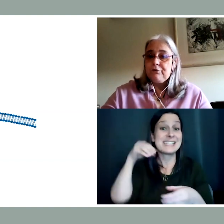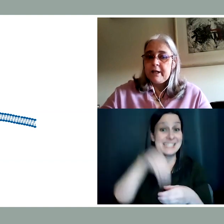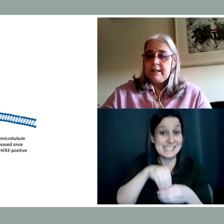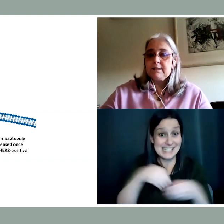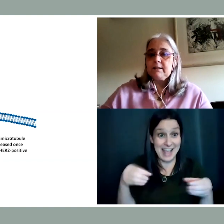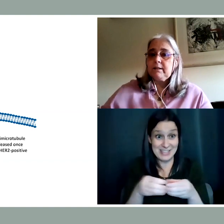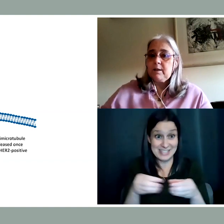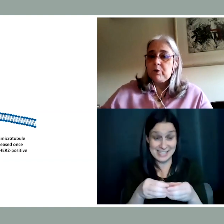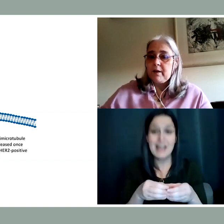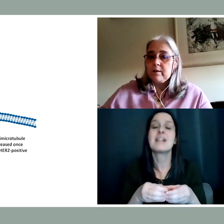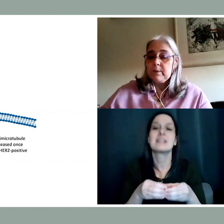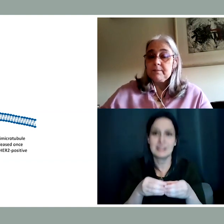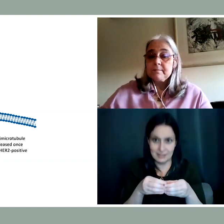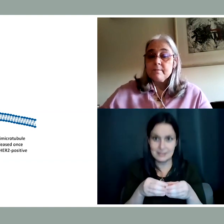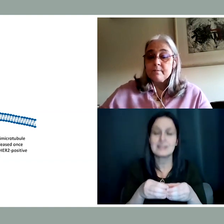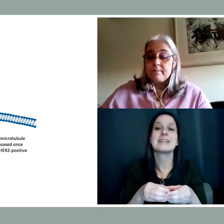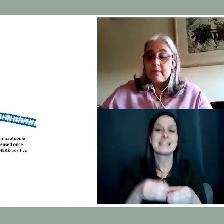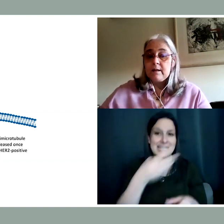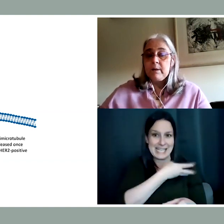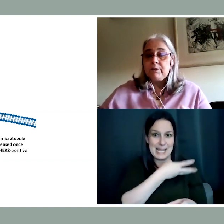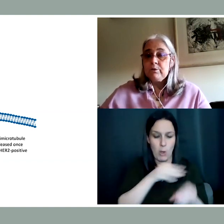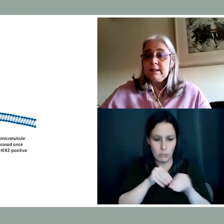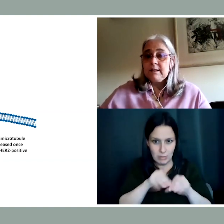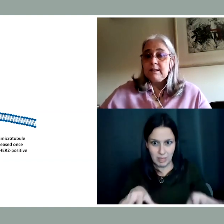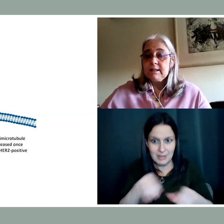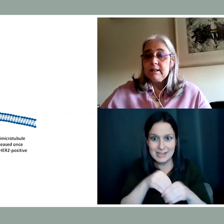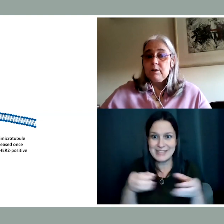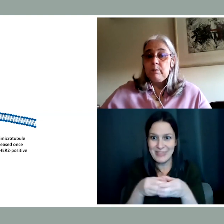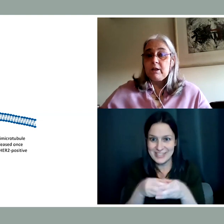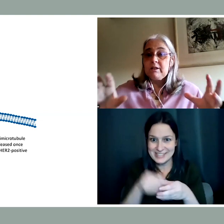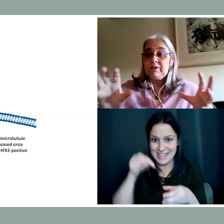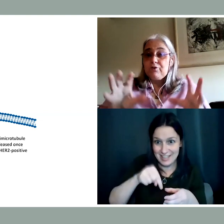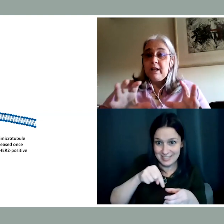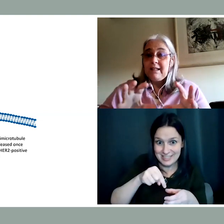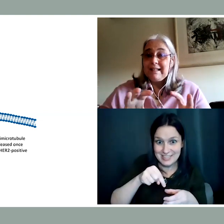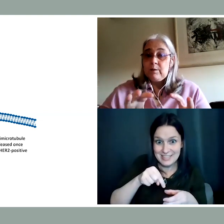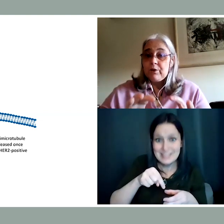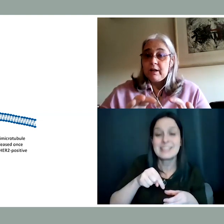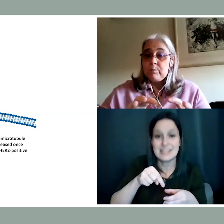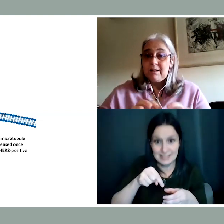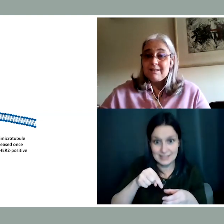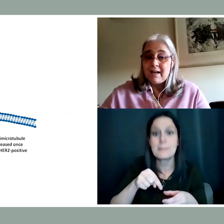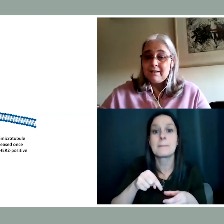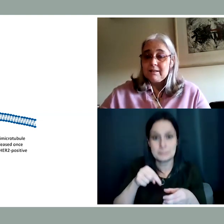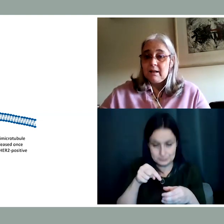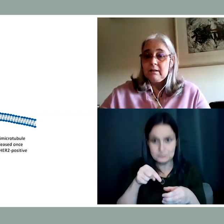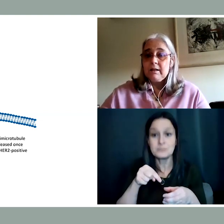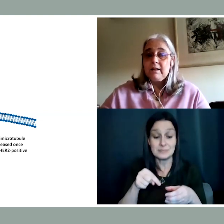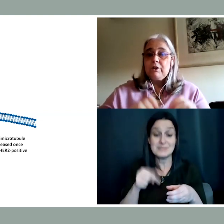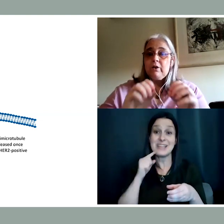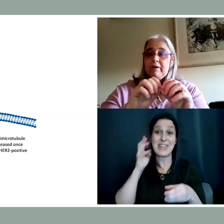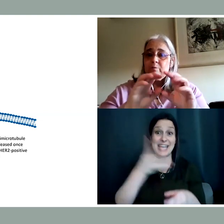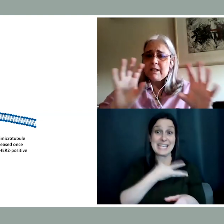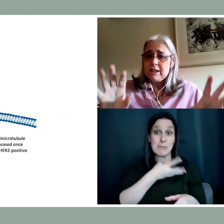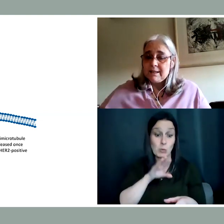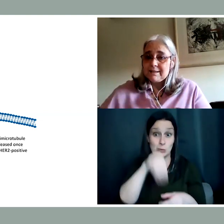it frees the chemotherapy. And by doing this, because it's freeing the chemotherapy inside the cell,